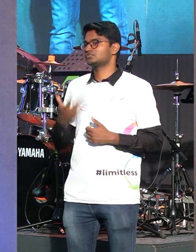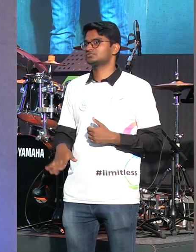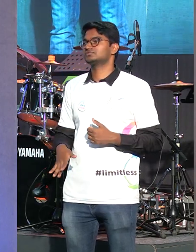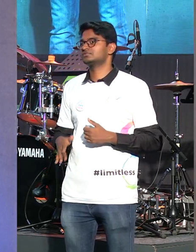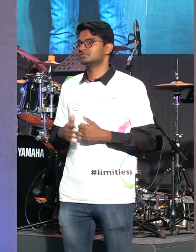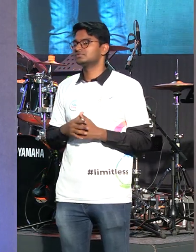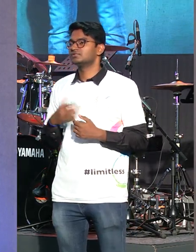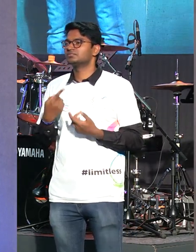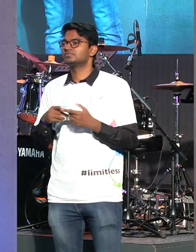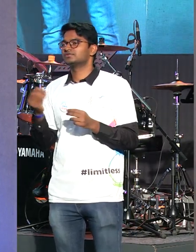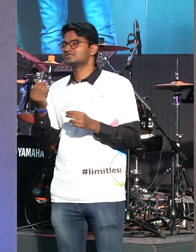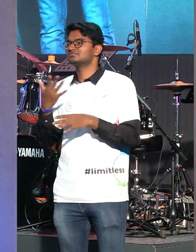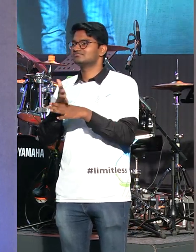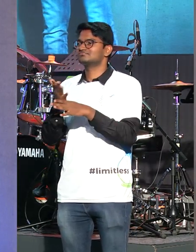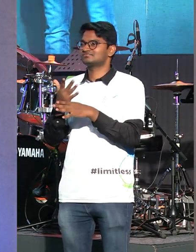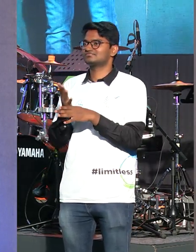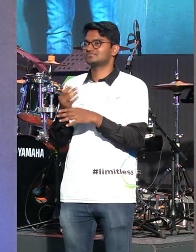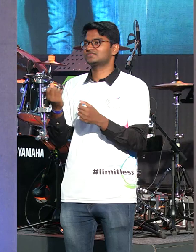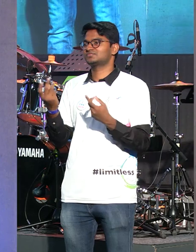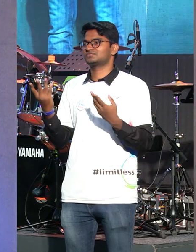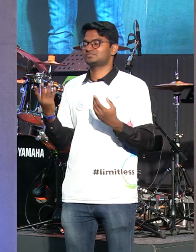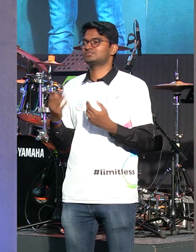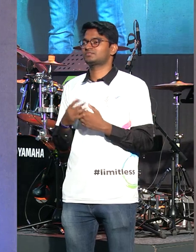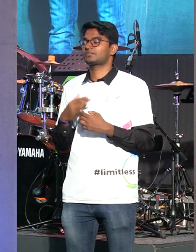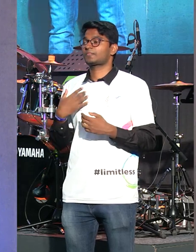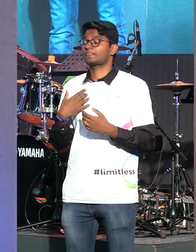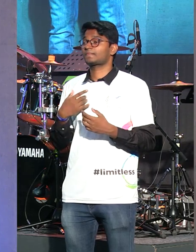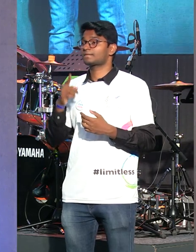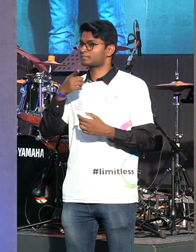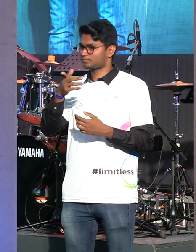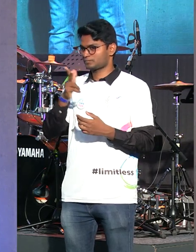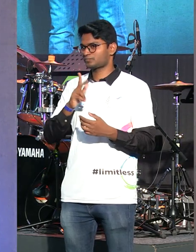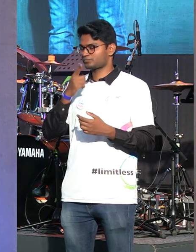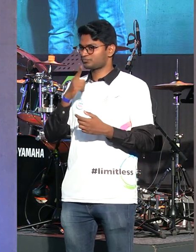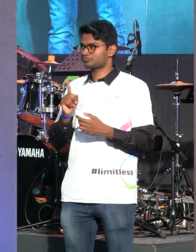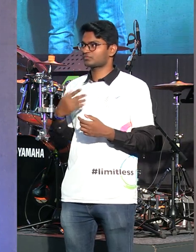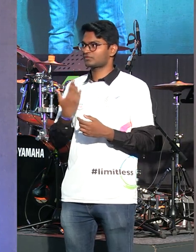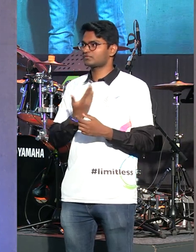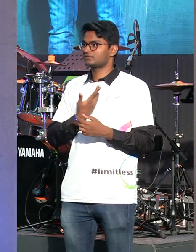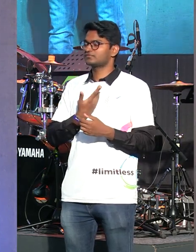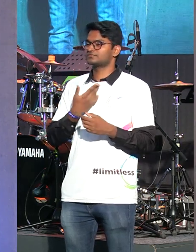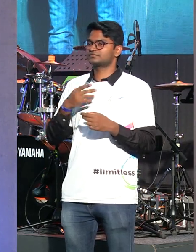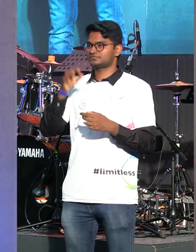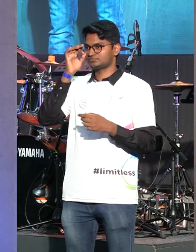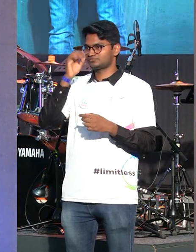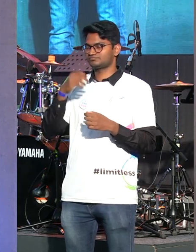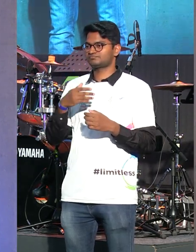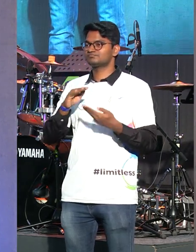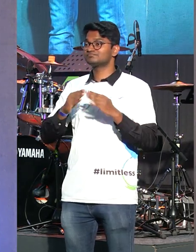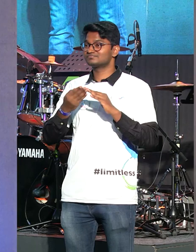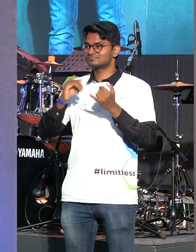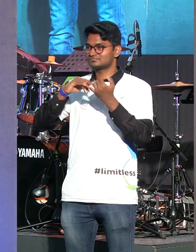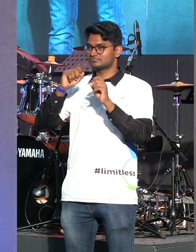can shed more light. But you're absolutely right. We as a society, and film industry is not out of that society, just need to be